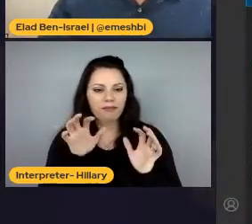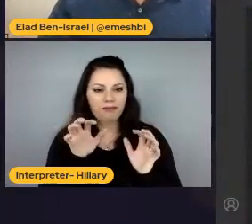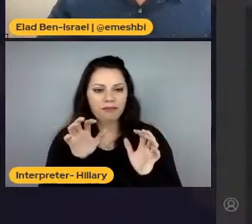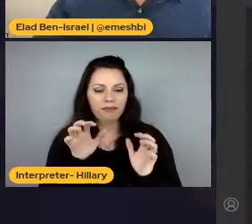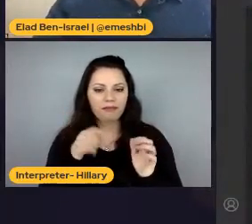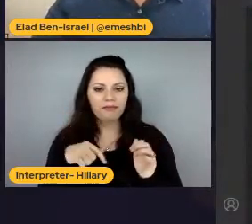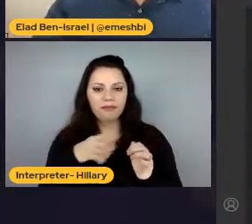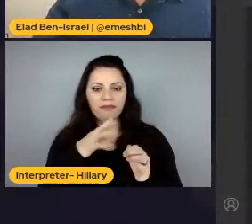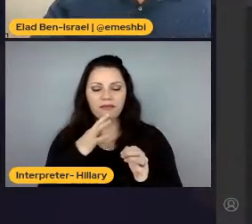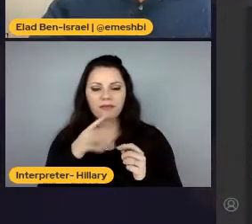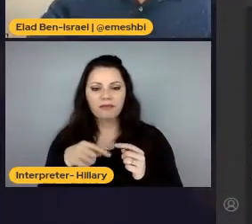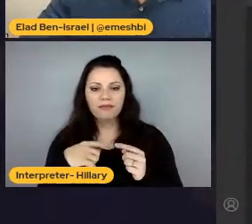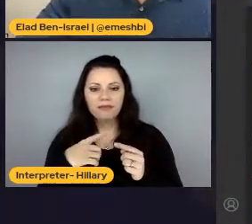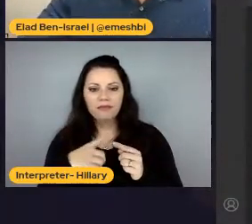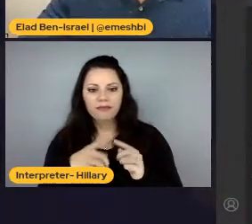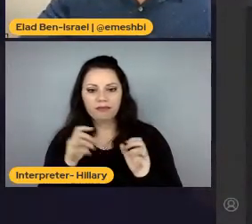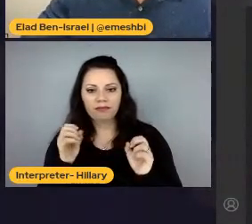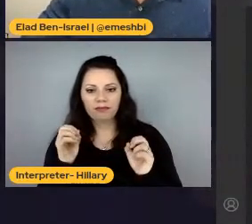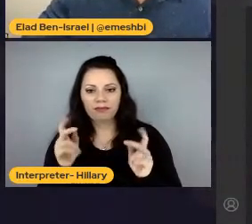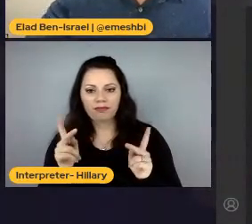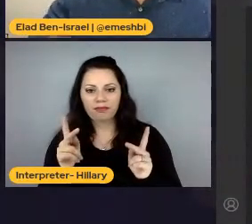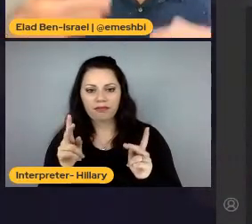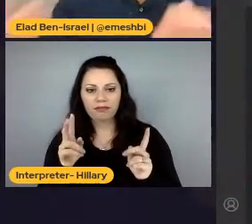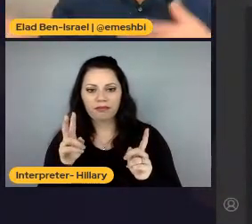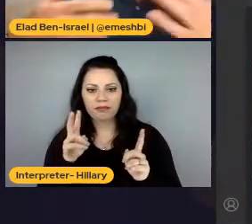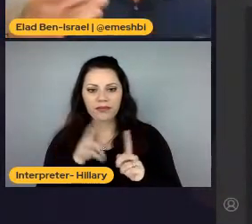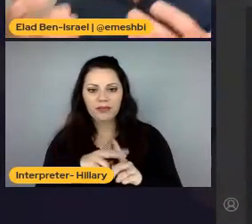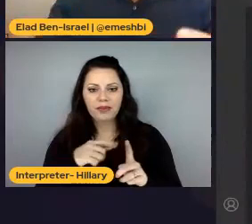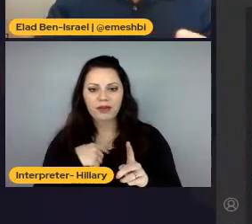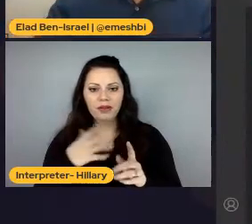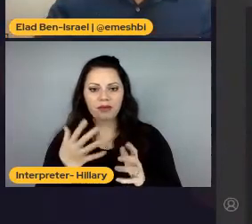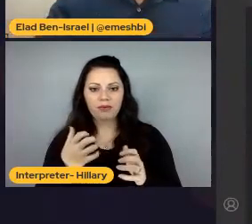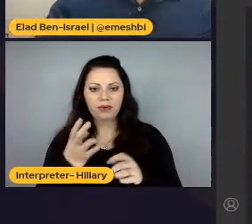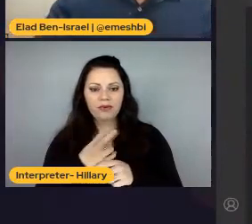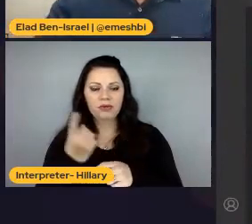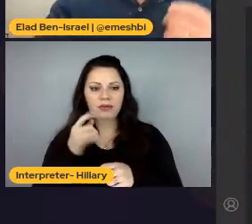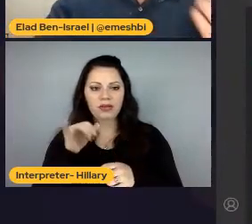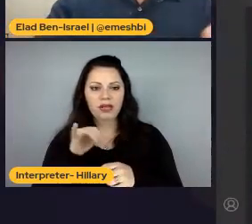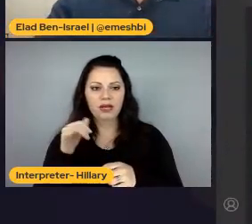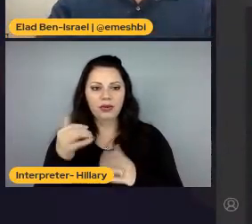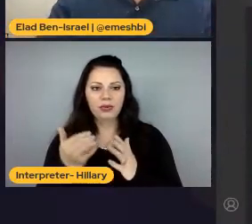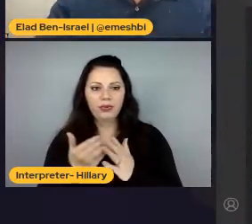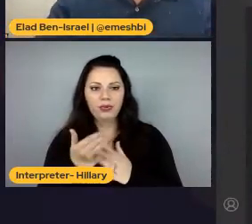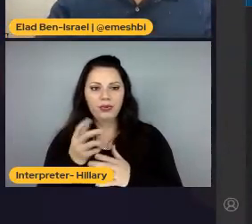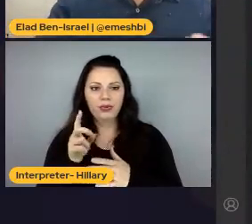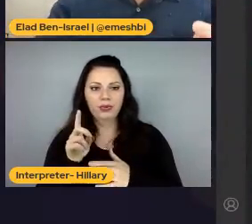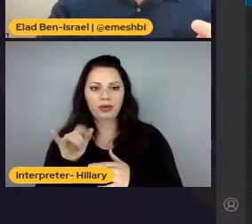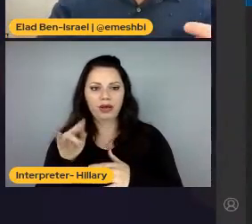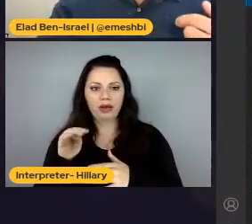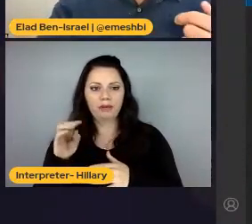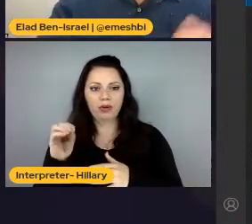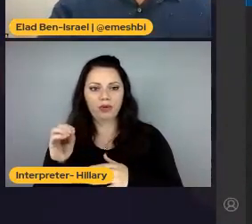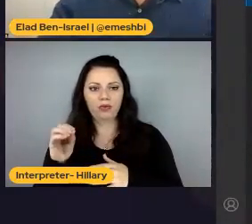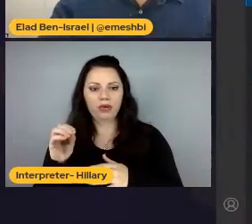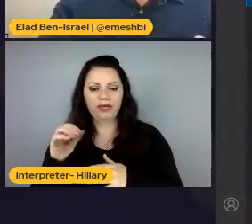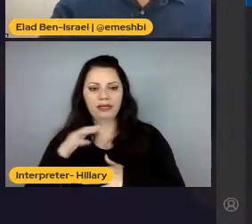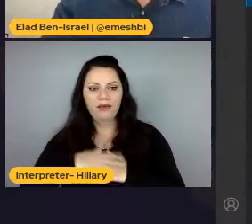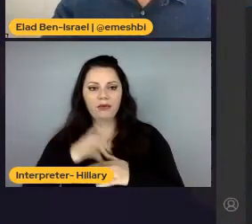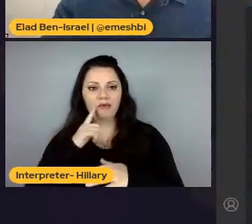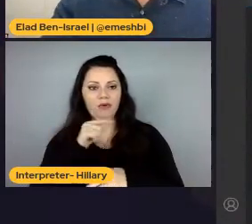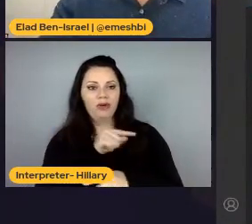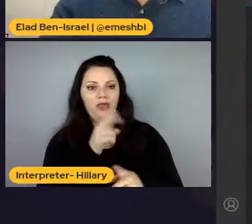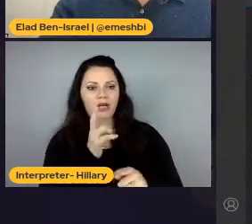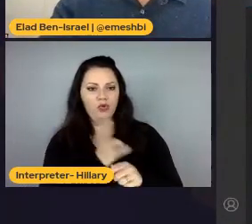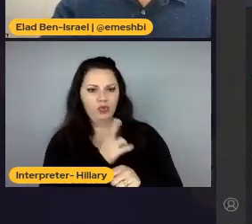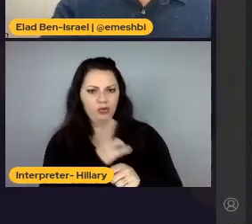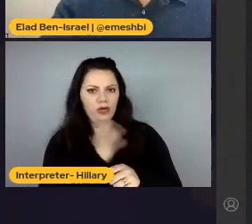CDK application. I'm going to want to do something like new Dynamo table, but for the user. And so I'm going to generate another